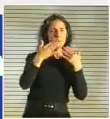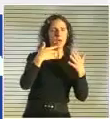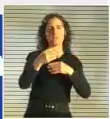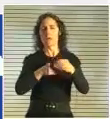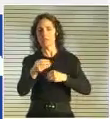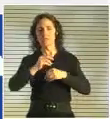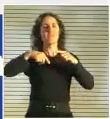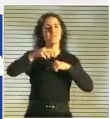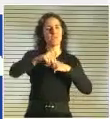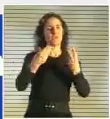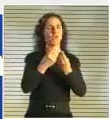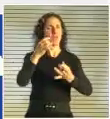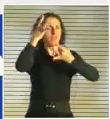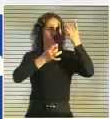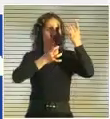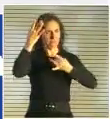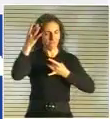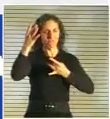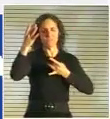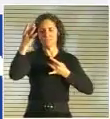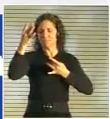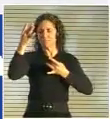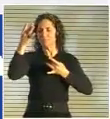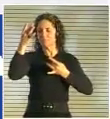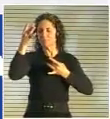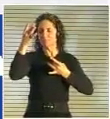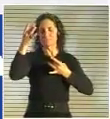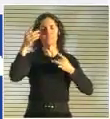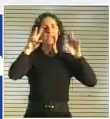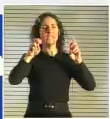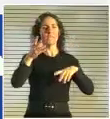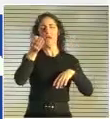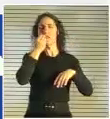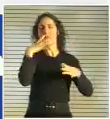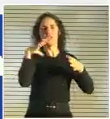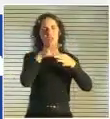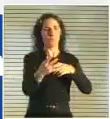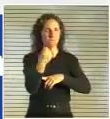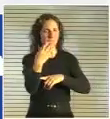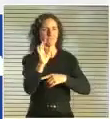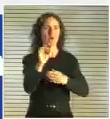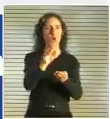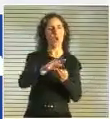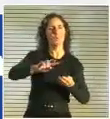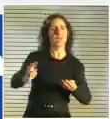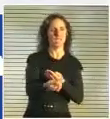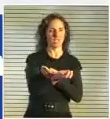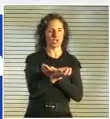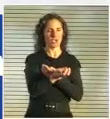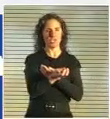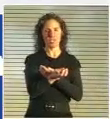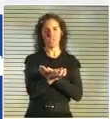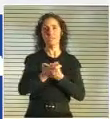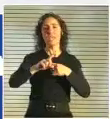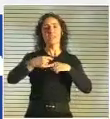with other initiatives so that we're sure we're aligned on the key issues and that we can actually pull together and get there faster. We're